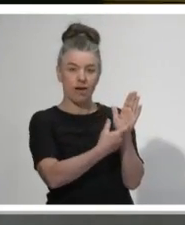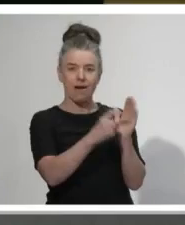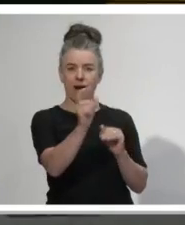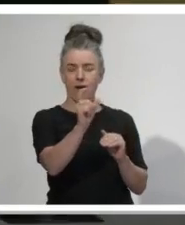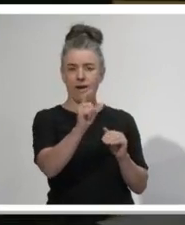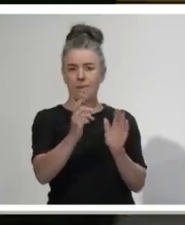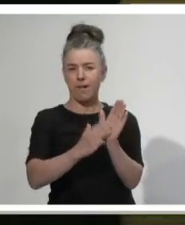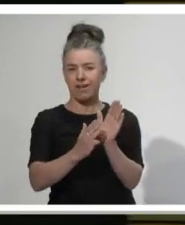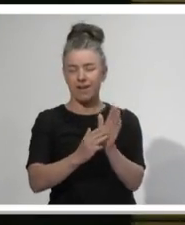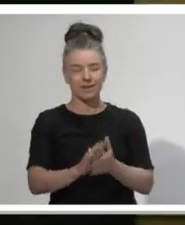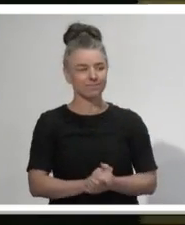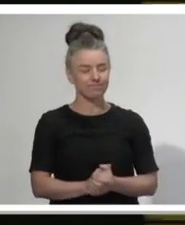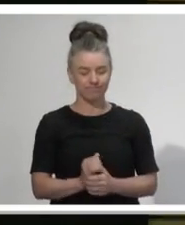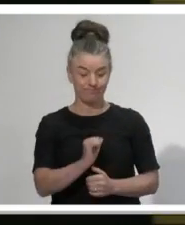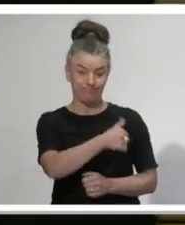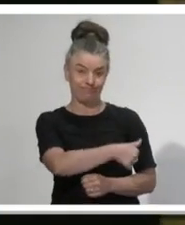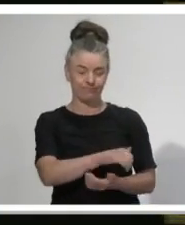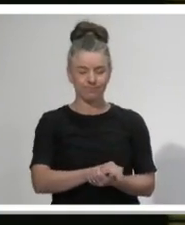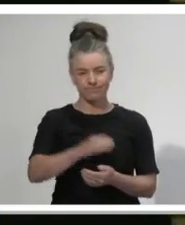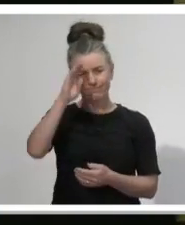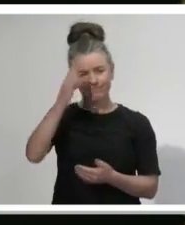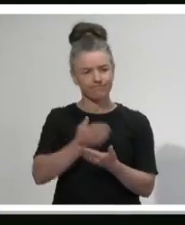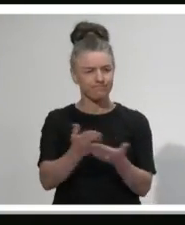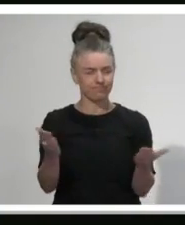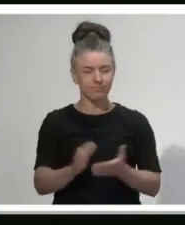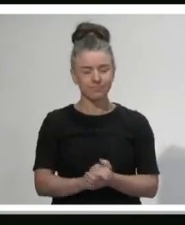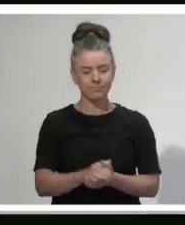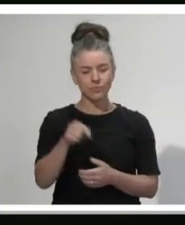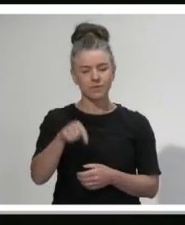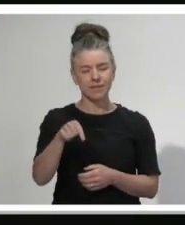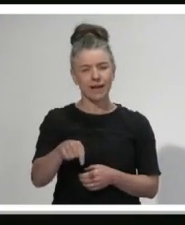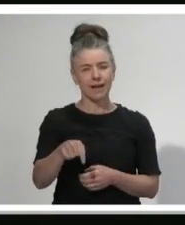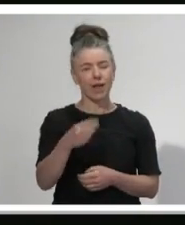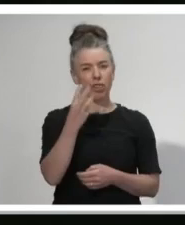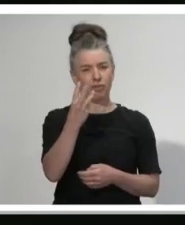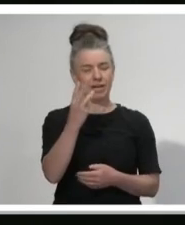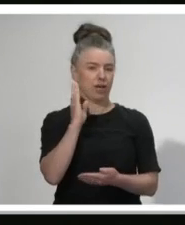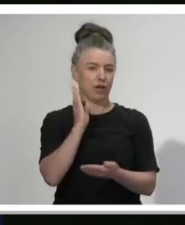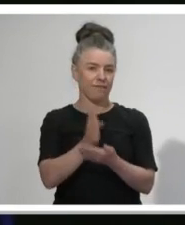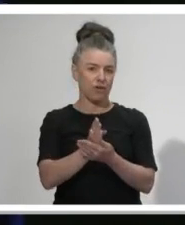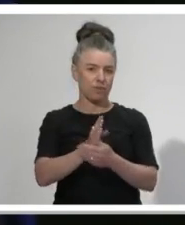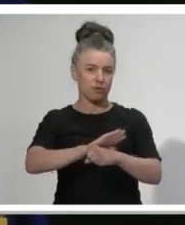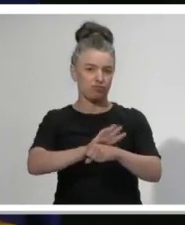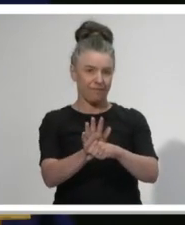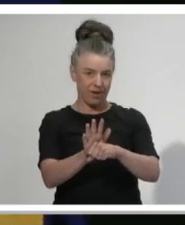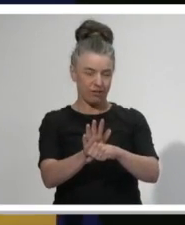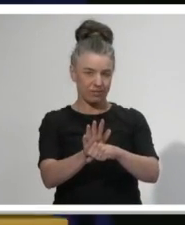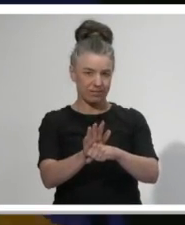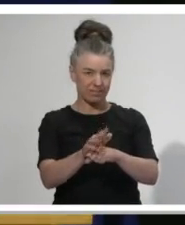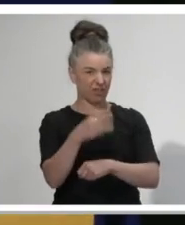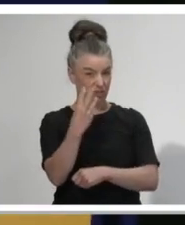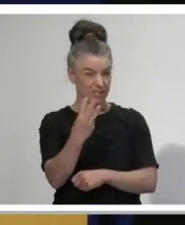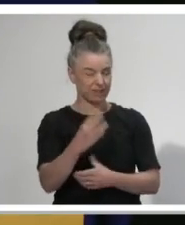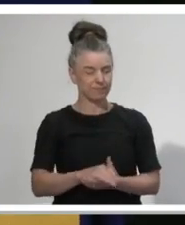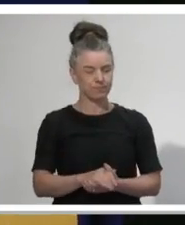you. Tēnā koutou katoa. Today we have 3 new confirmed cases of COVID-19 to report.